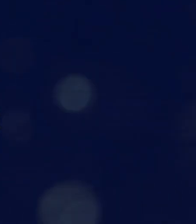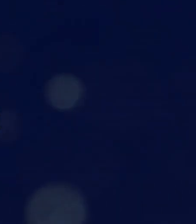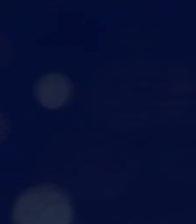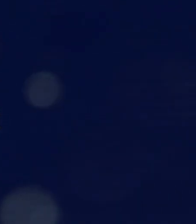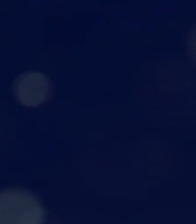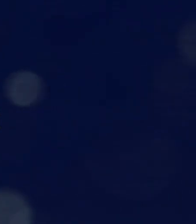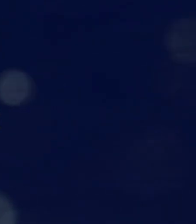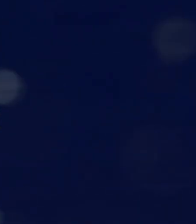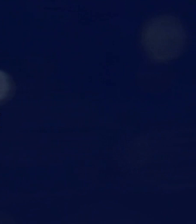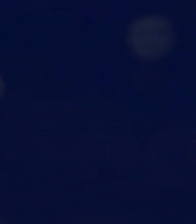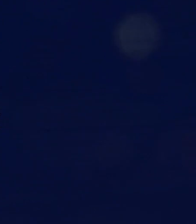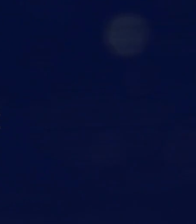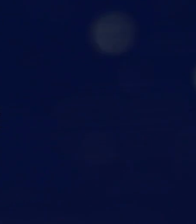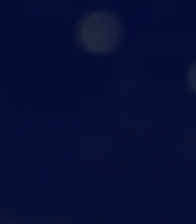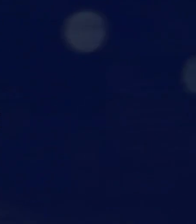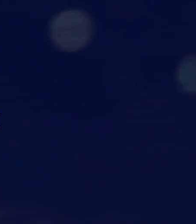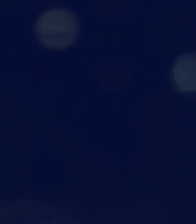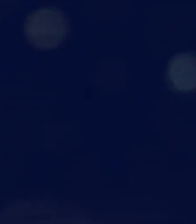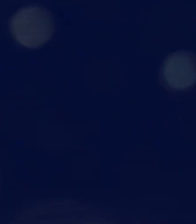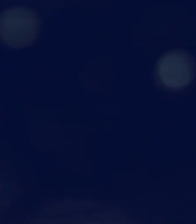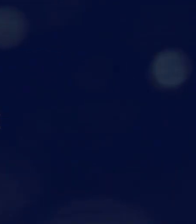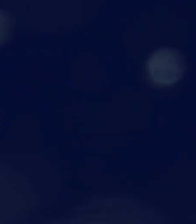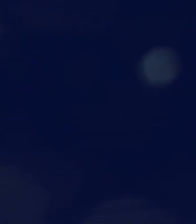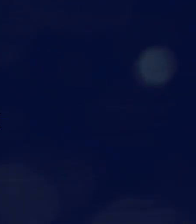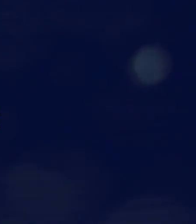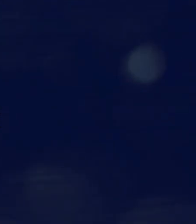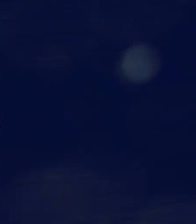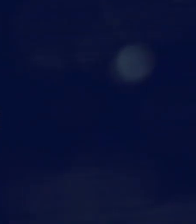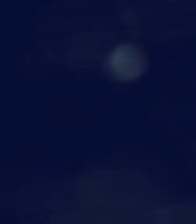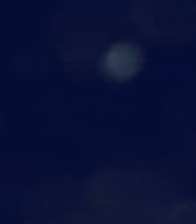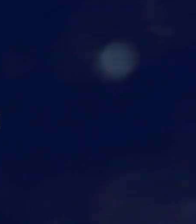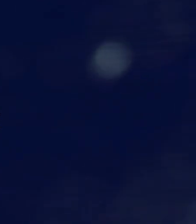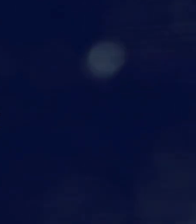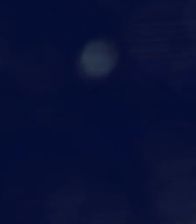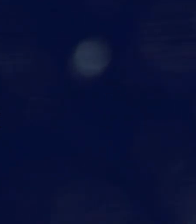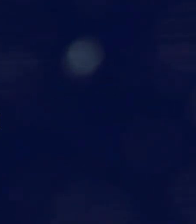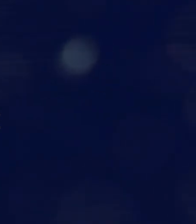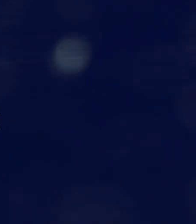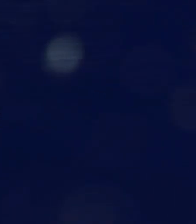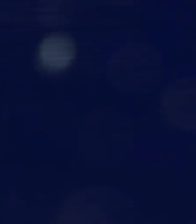www.salfordccg.nhs.uk/big reset.